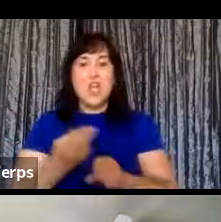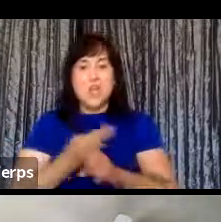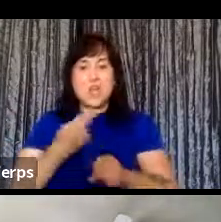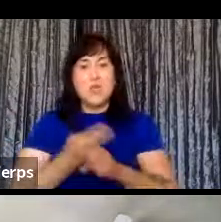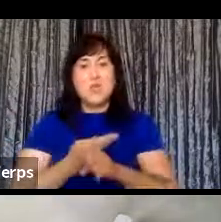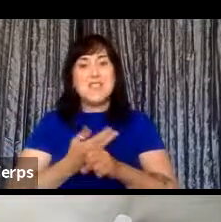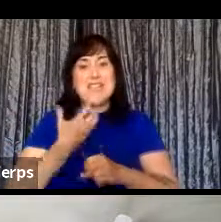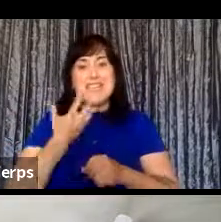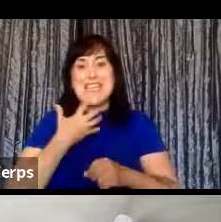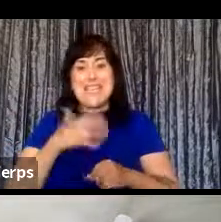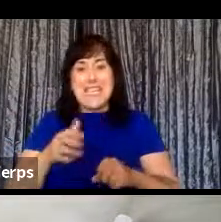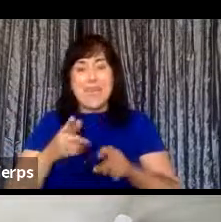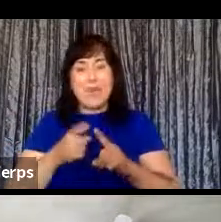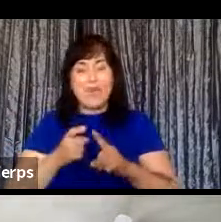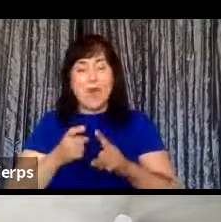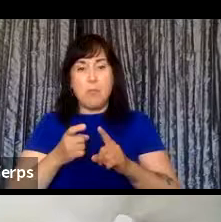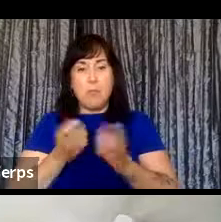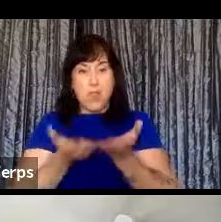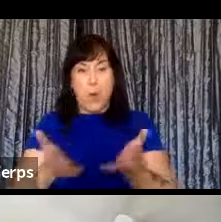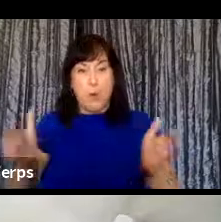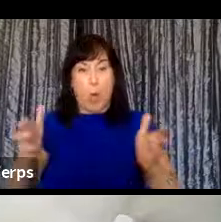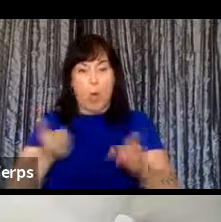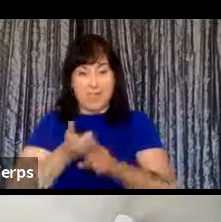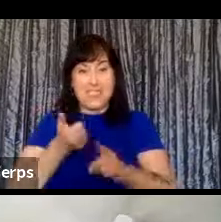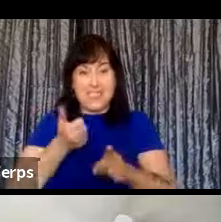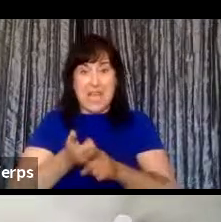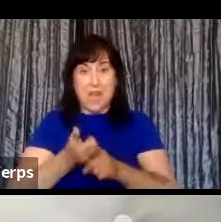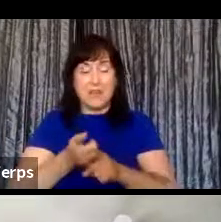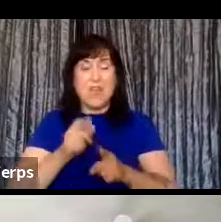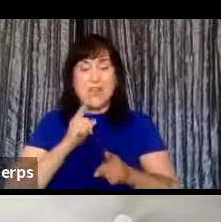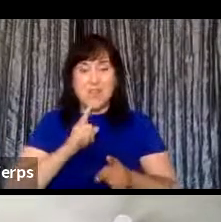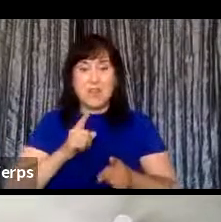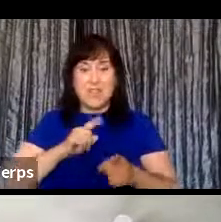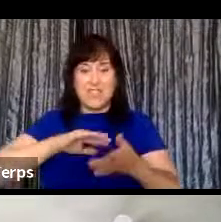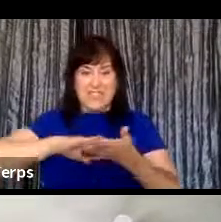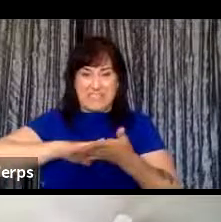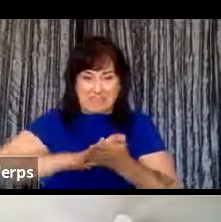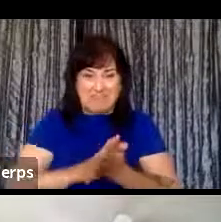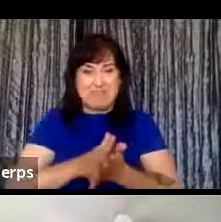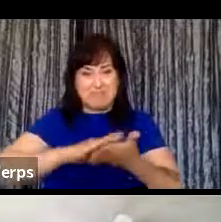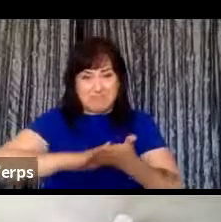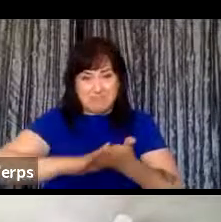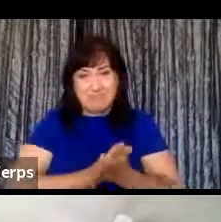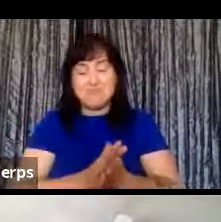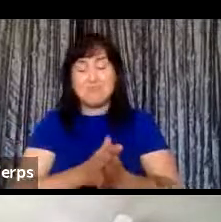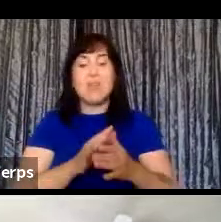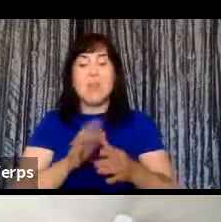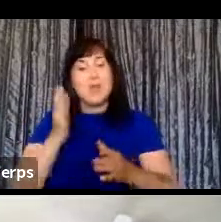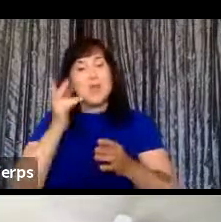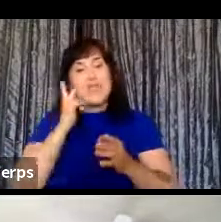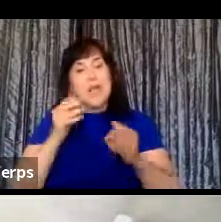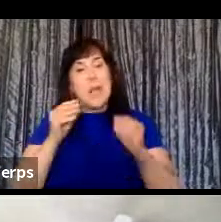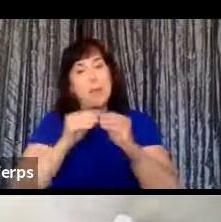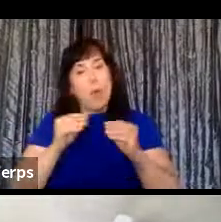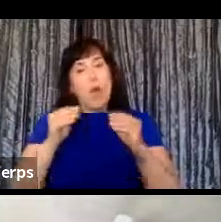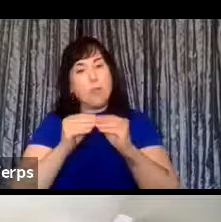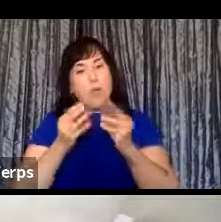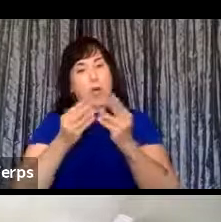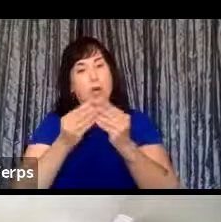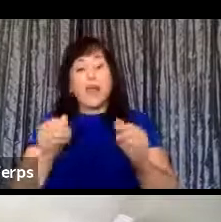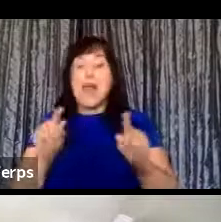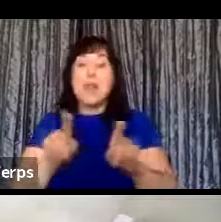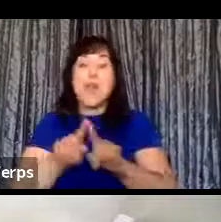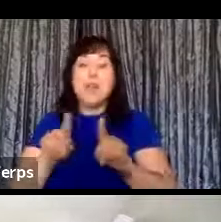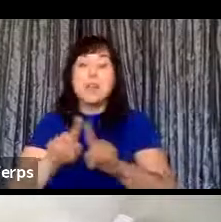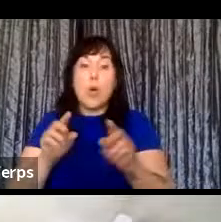our friend. To really, Liz, just kind of press out any of that chocolate. And as you do so, you'll see it become a little bit more shiny as